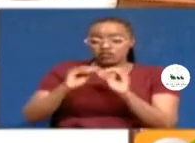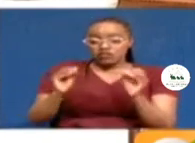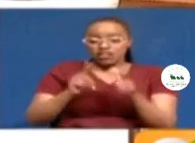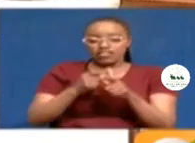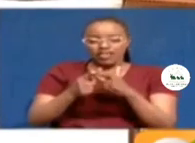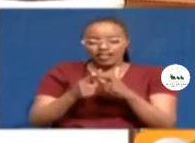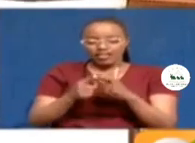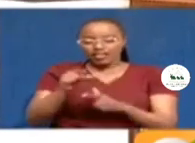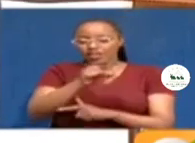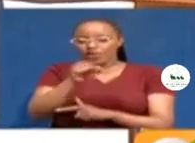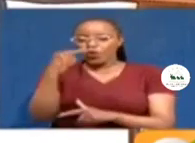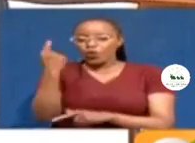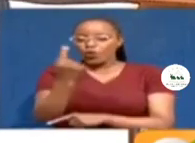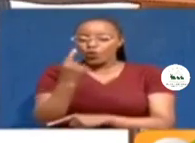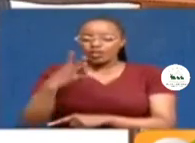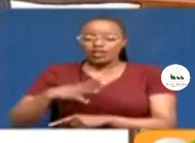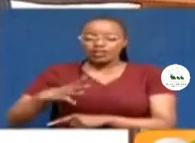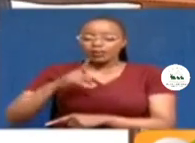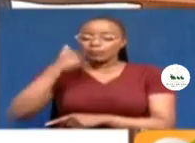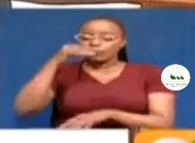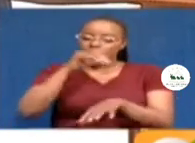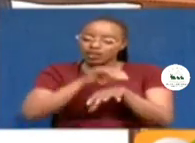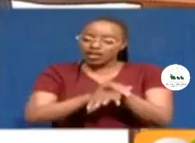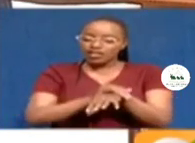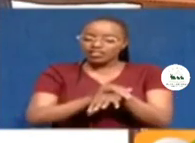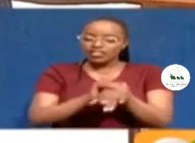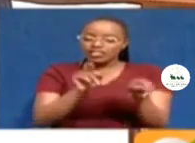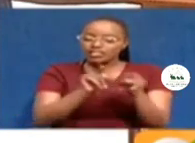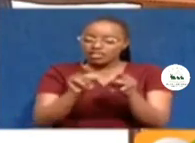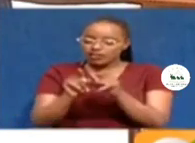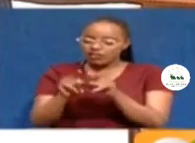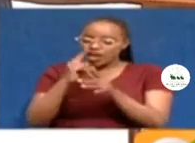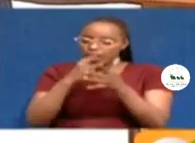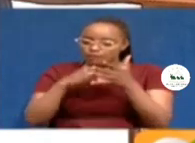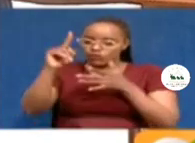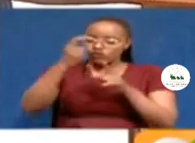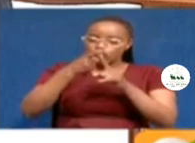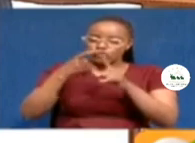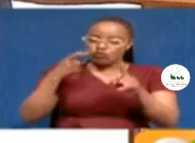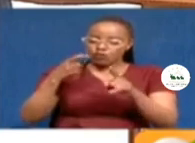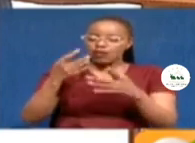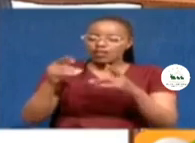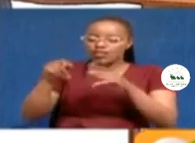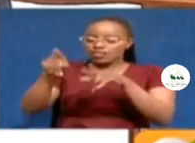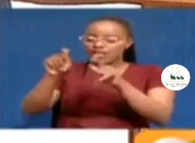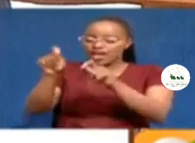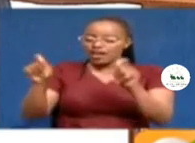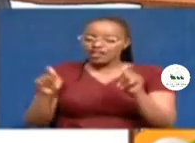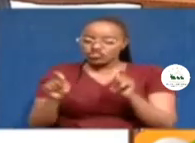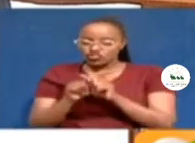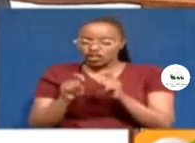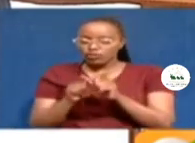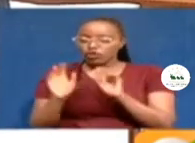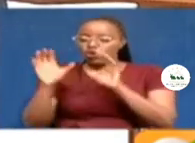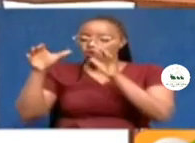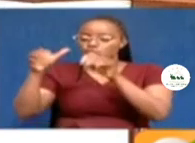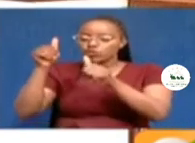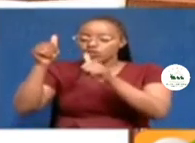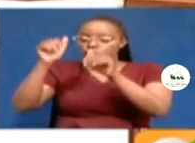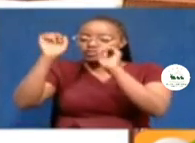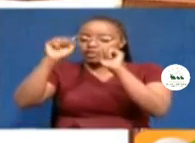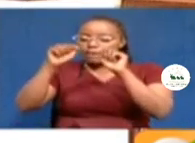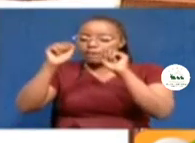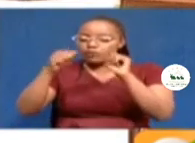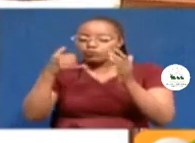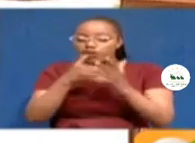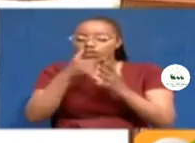is only those who have received a seal of approval from their ethnicities that can be on